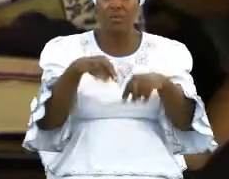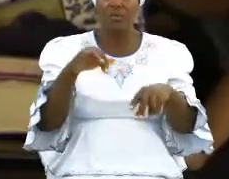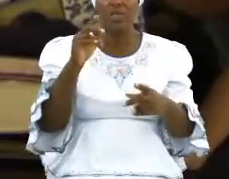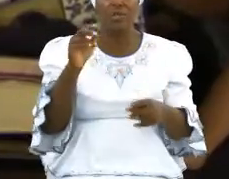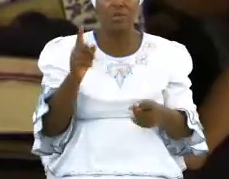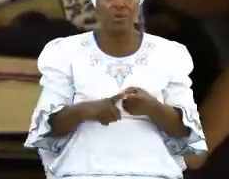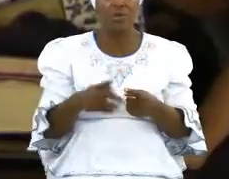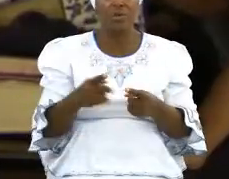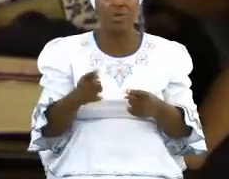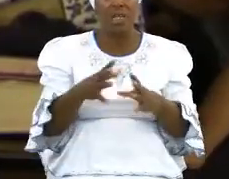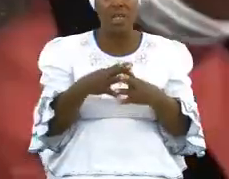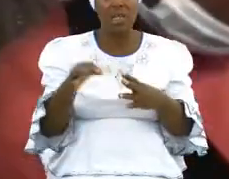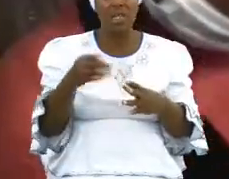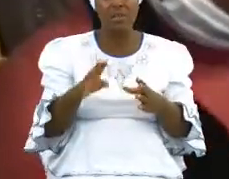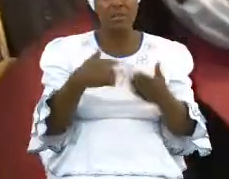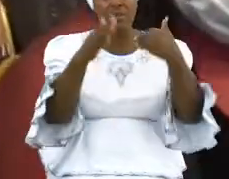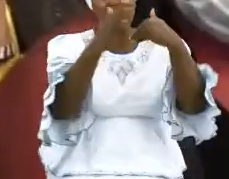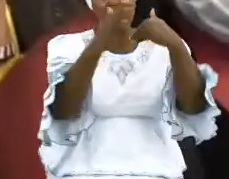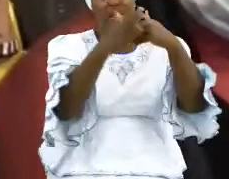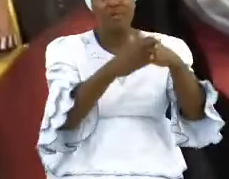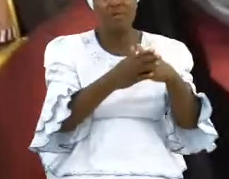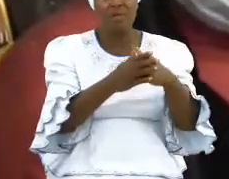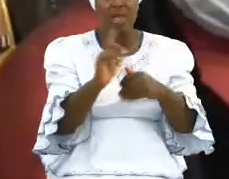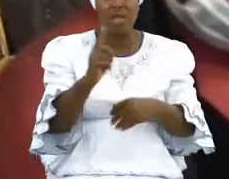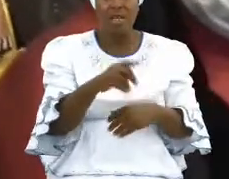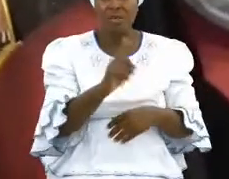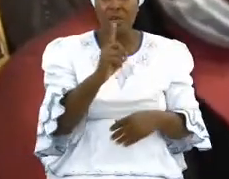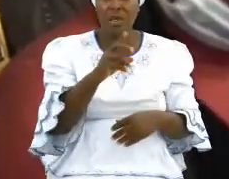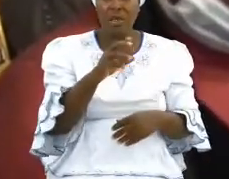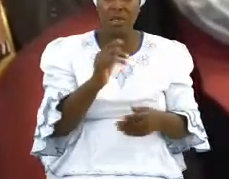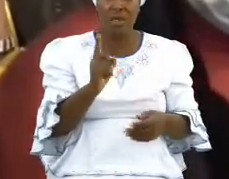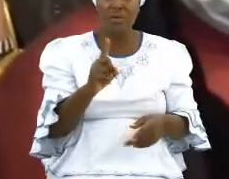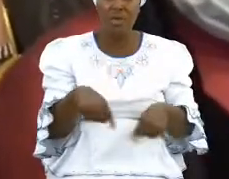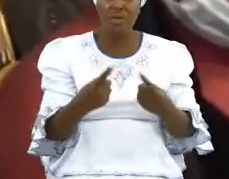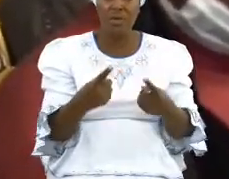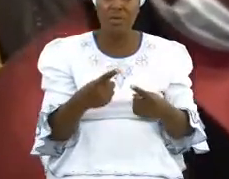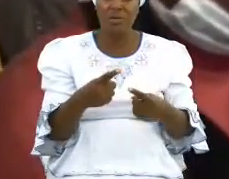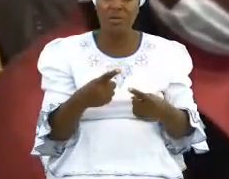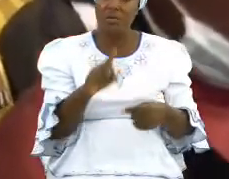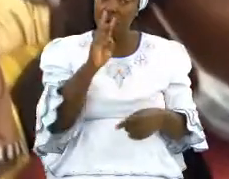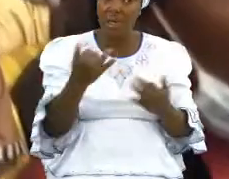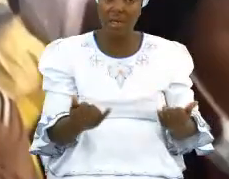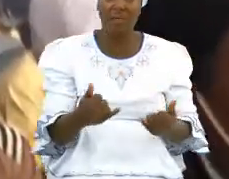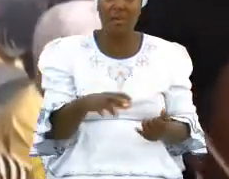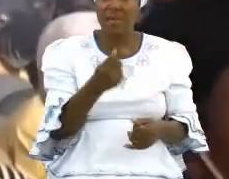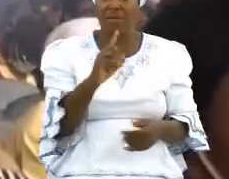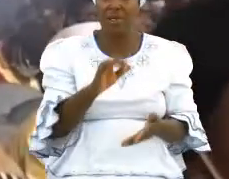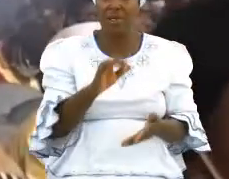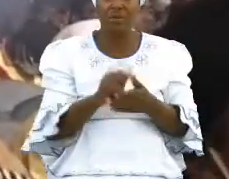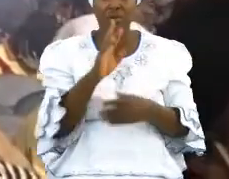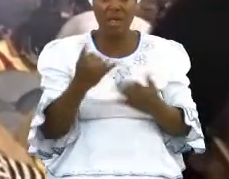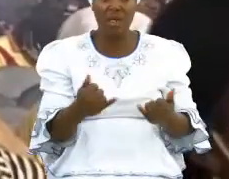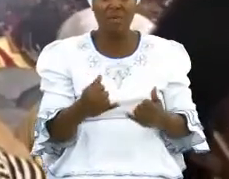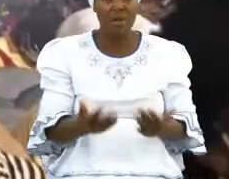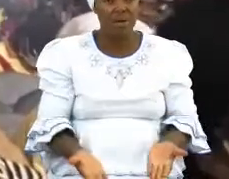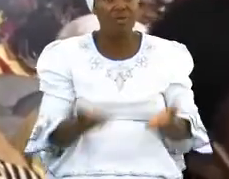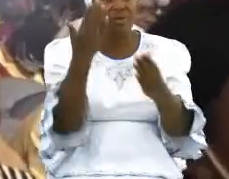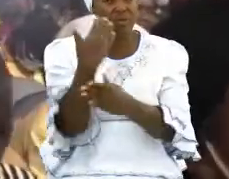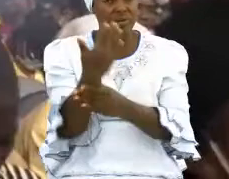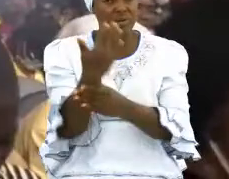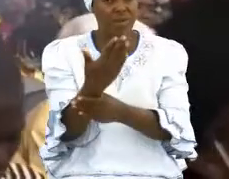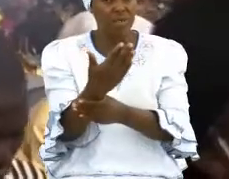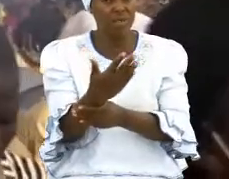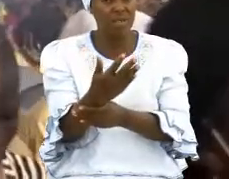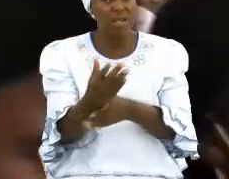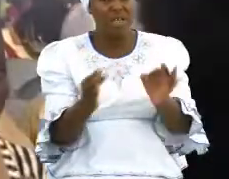heaven. Wherever you are, raise up that hand. If you are raising up your hand, let heaven see you. Stand up